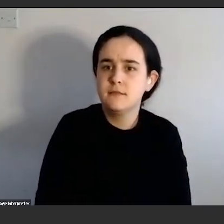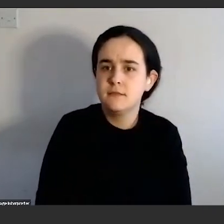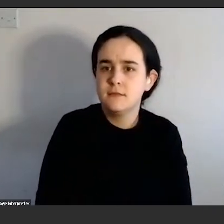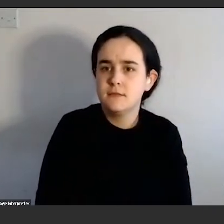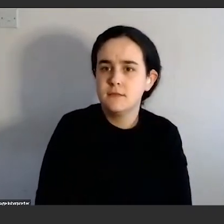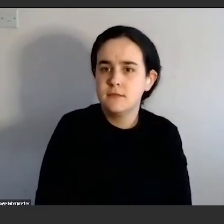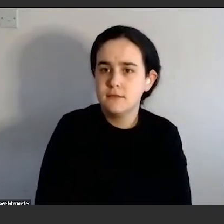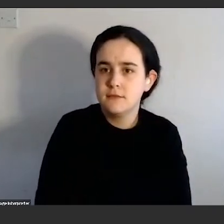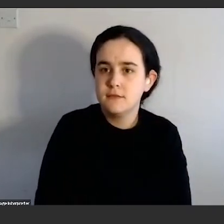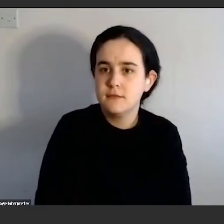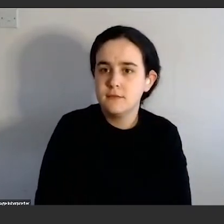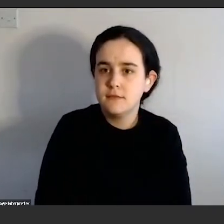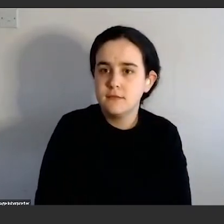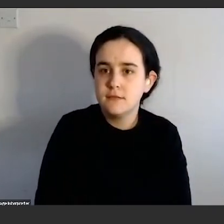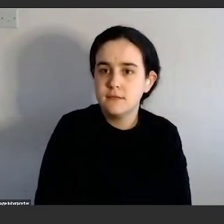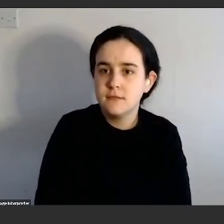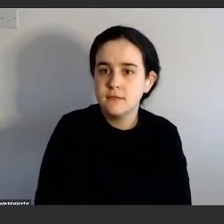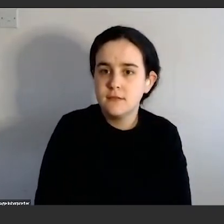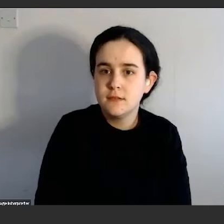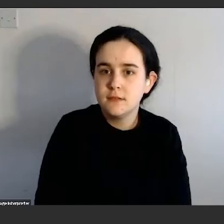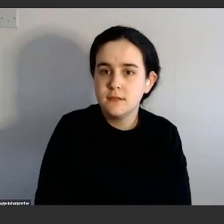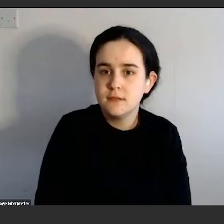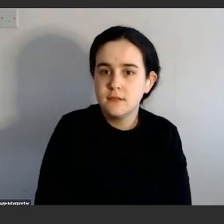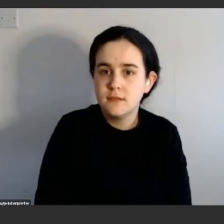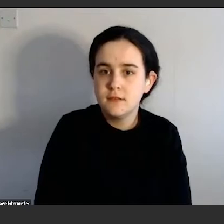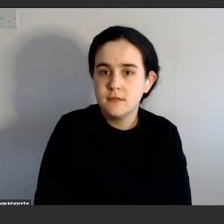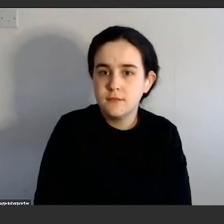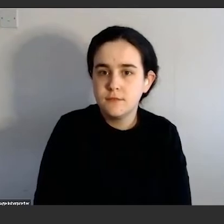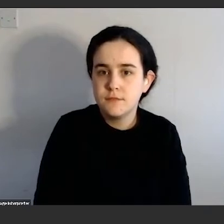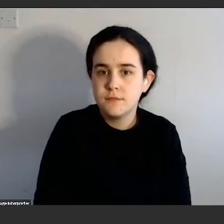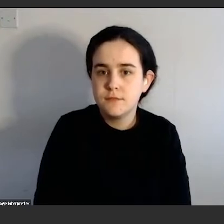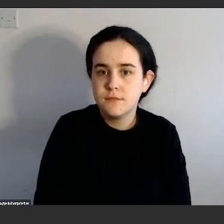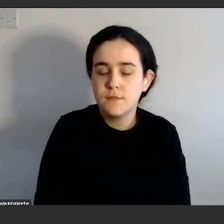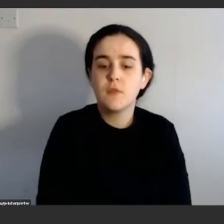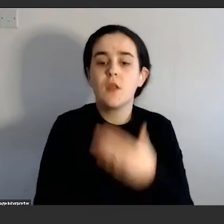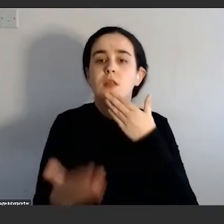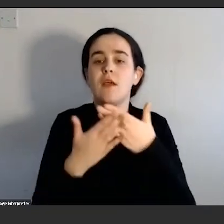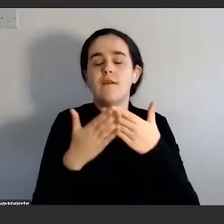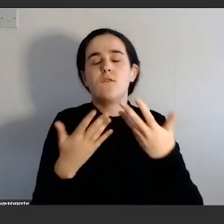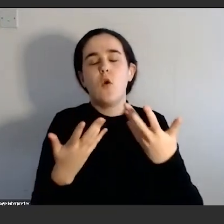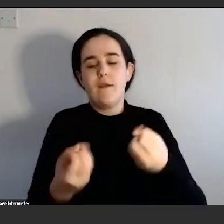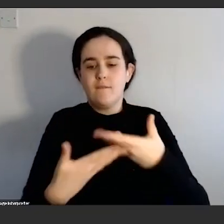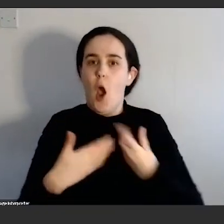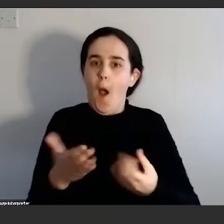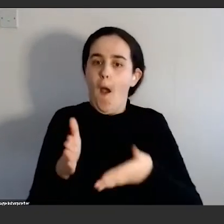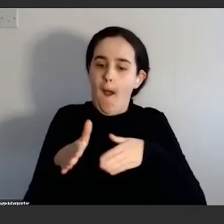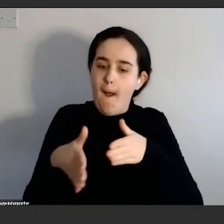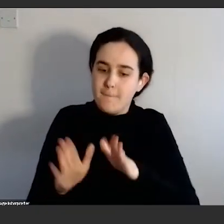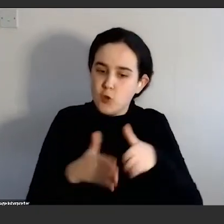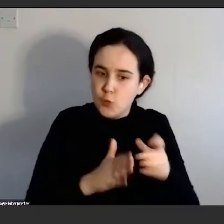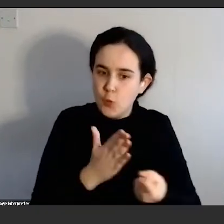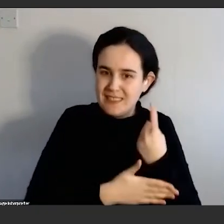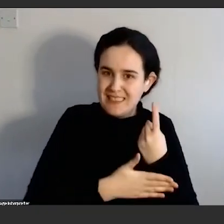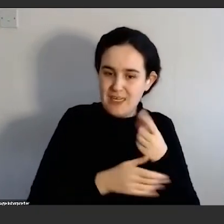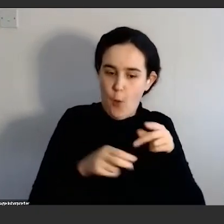Thank you so much for the opportunity once again. Sorry for the technical hitch. I would like to thank the Norway government,